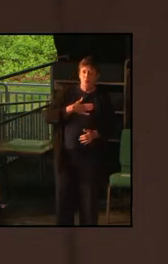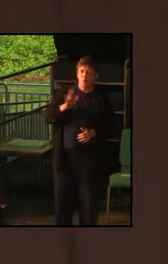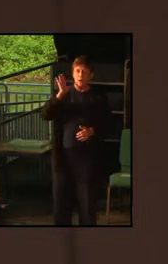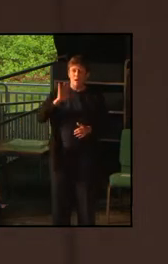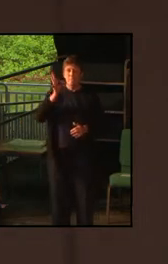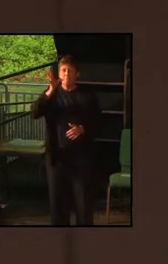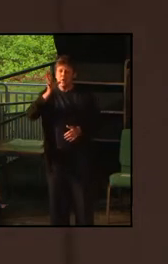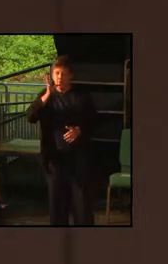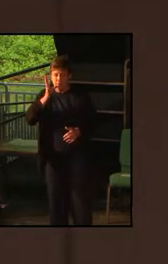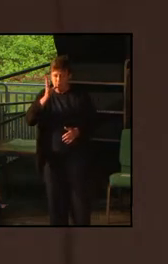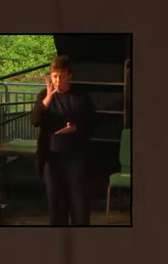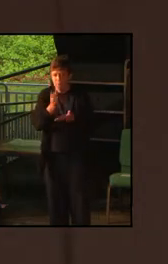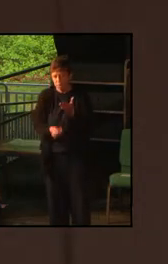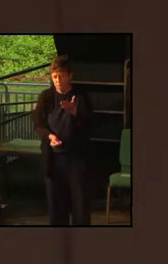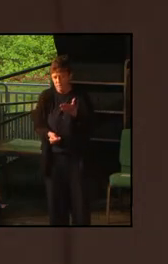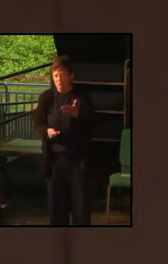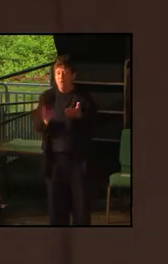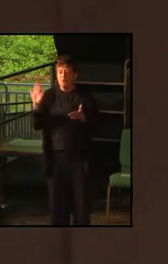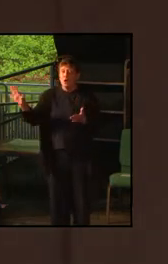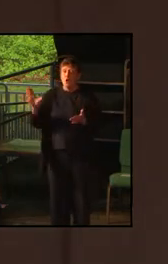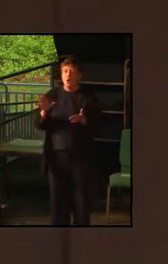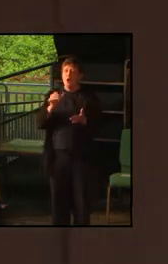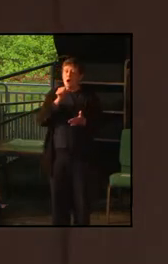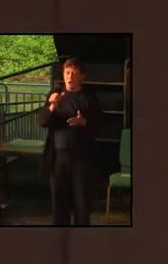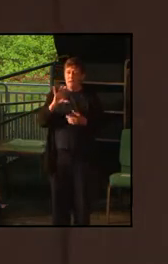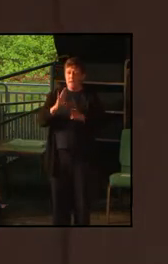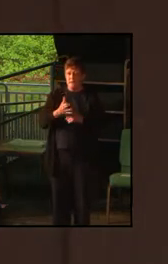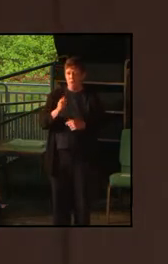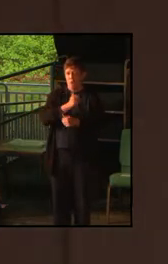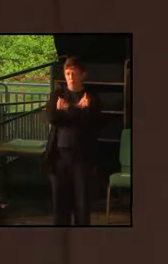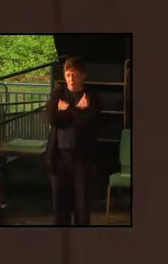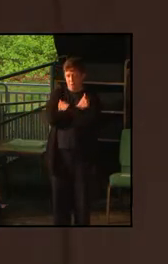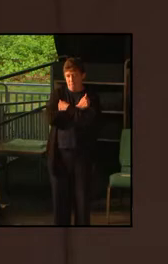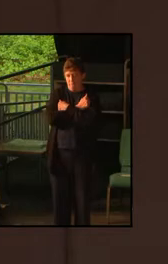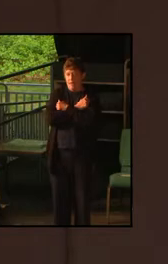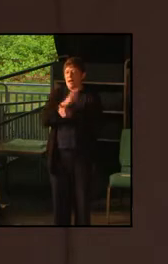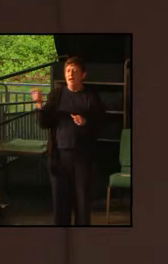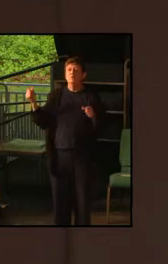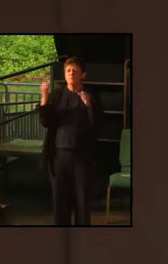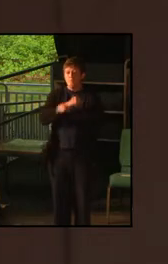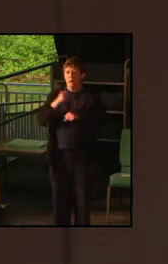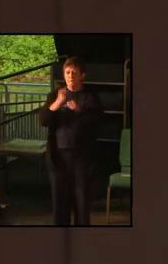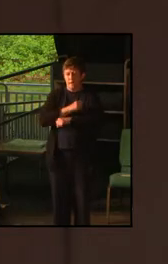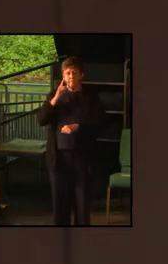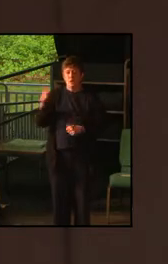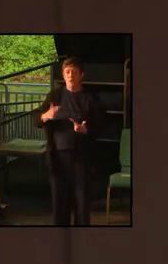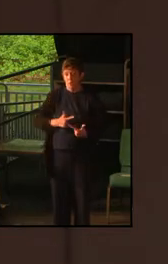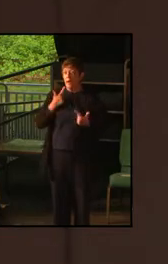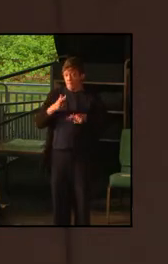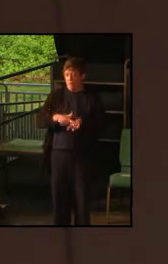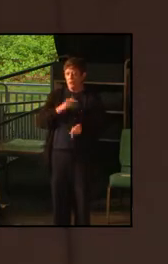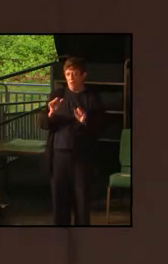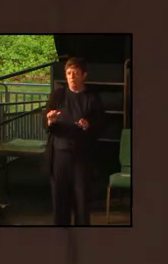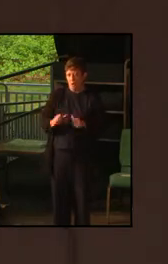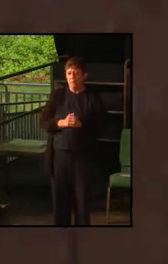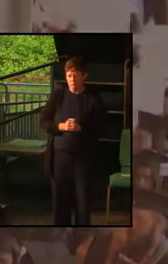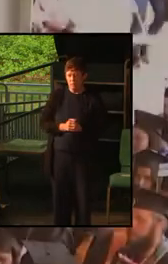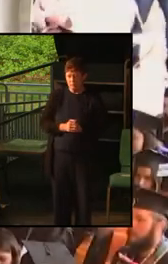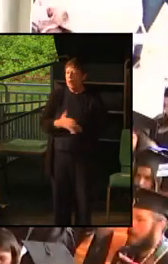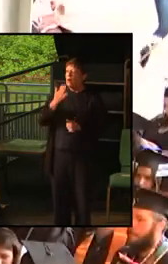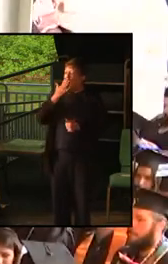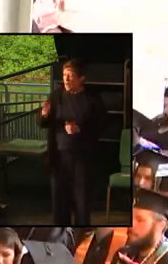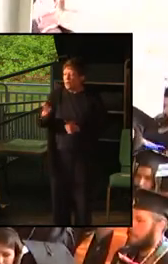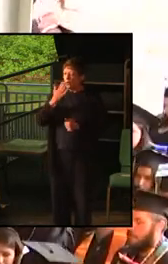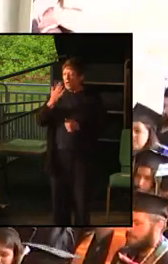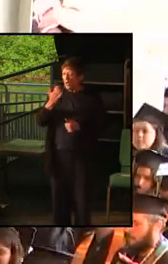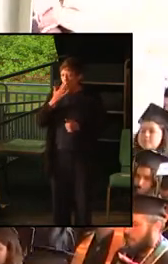her unconditional love and for fighting for her life as long as she possibly could. Thank you, thank you.